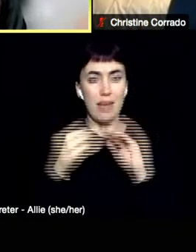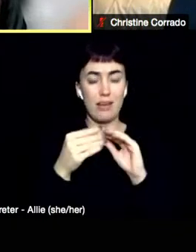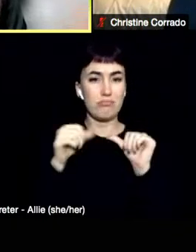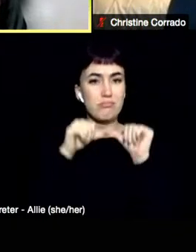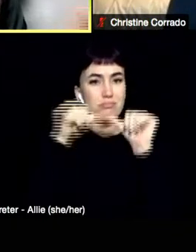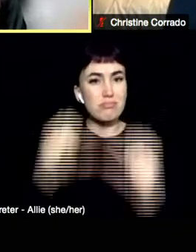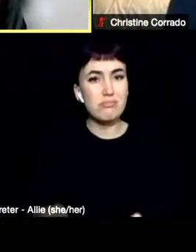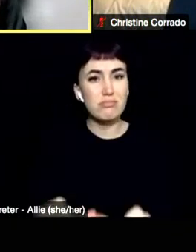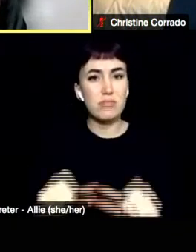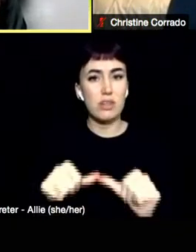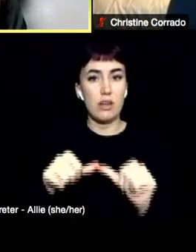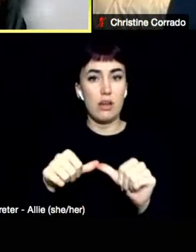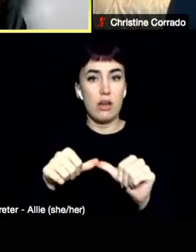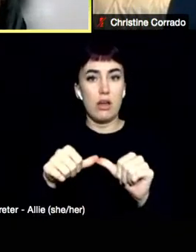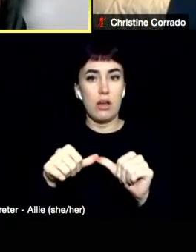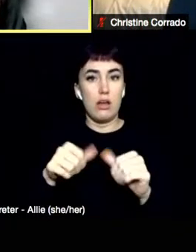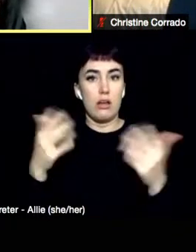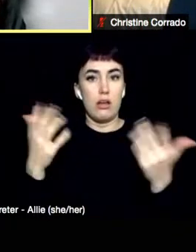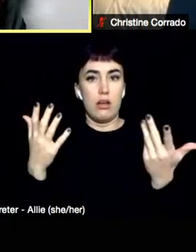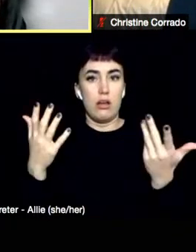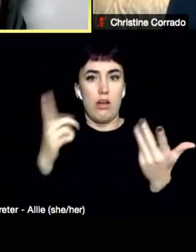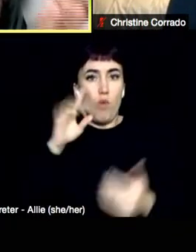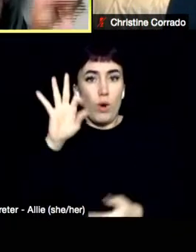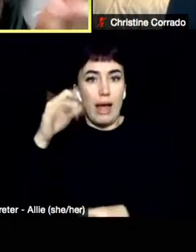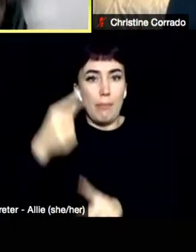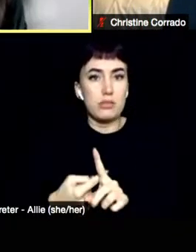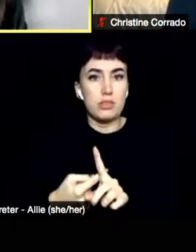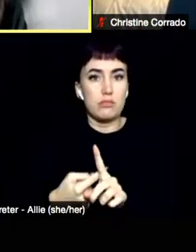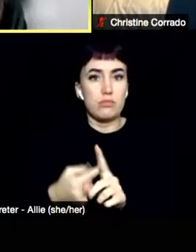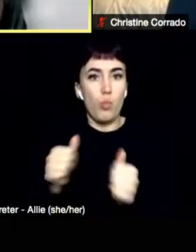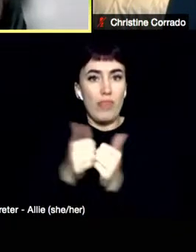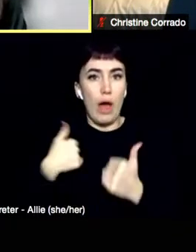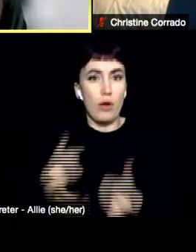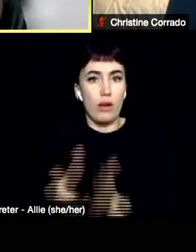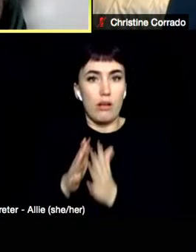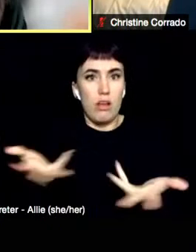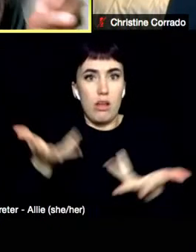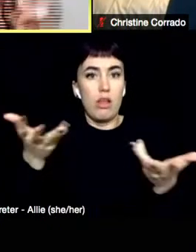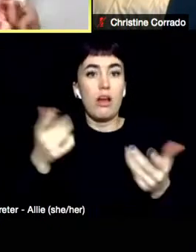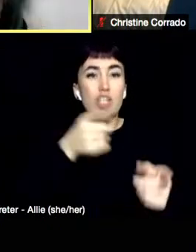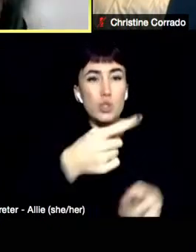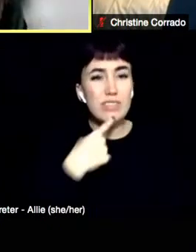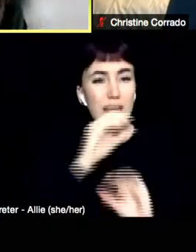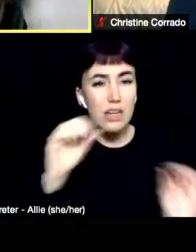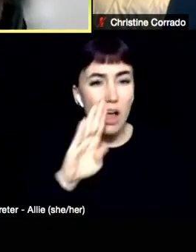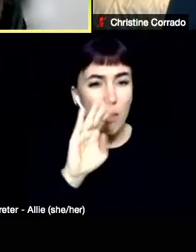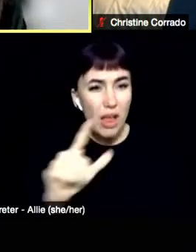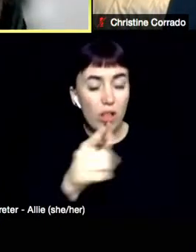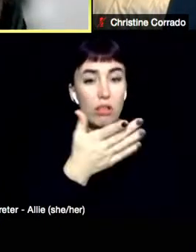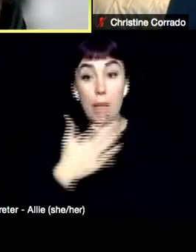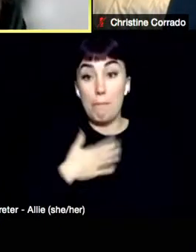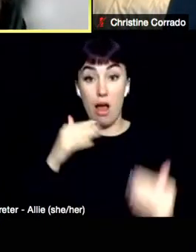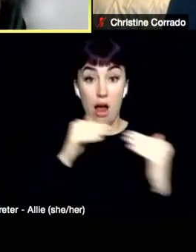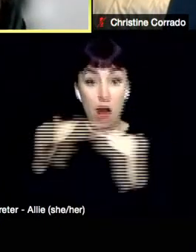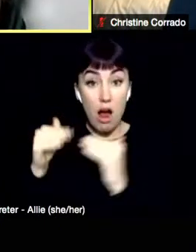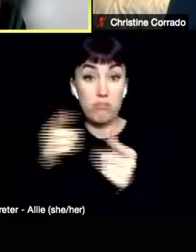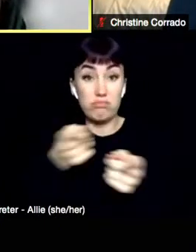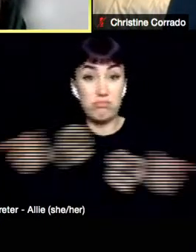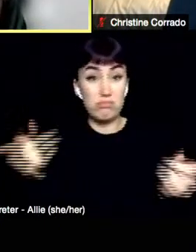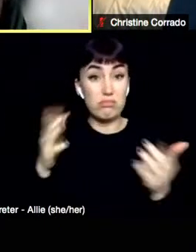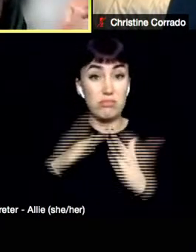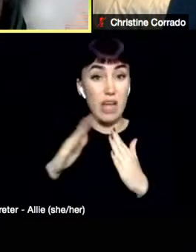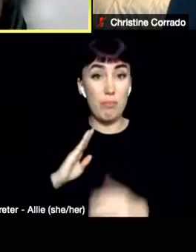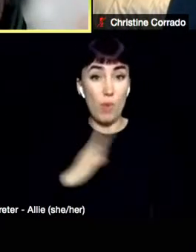continued virtually unabated for 9 months. And you have said nothing, Bill, and my colleagues on this town board have said